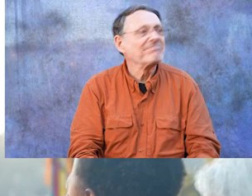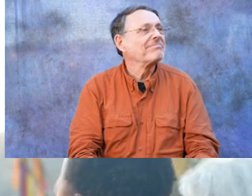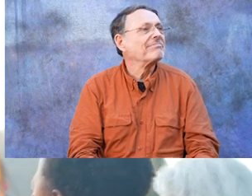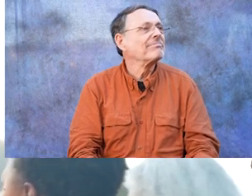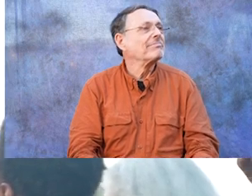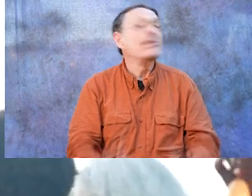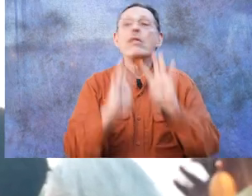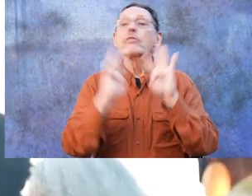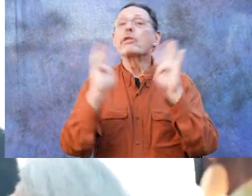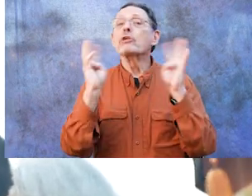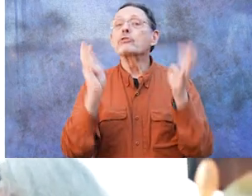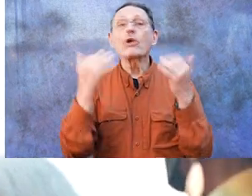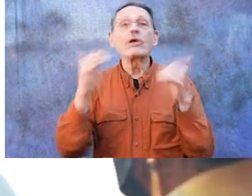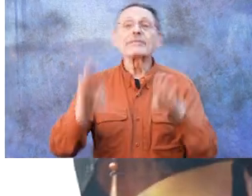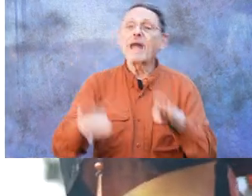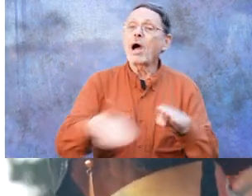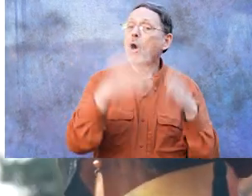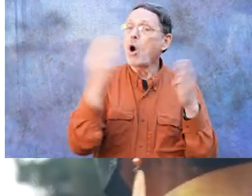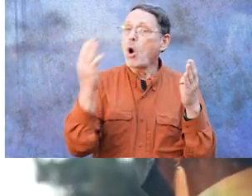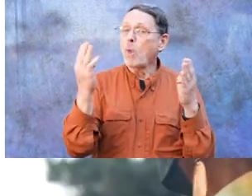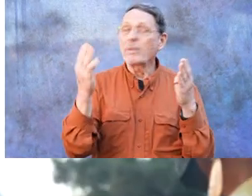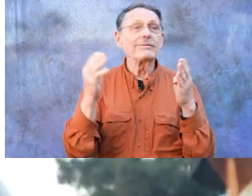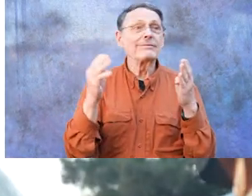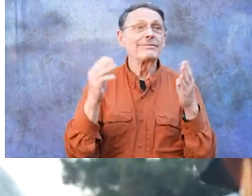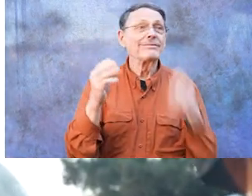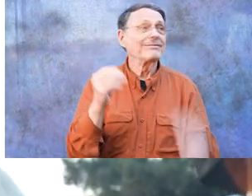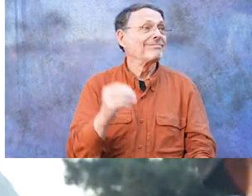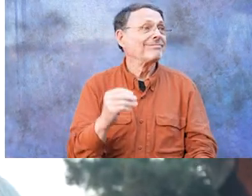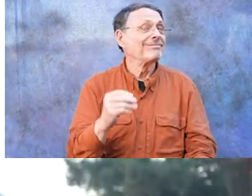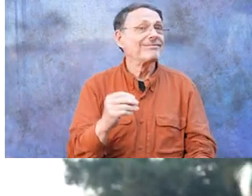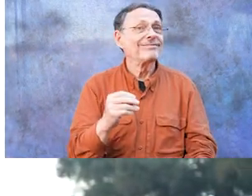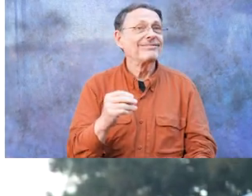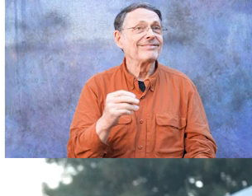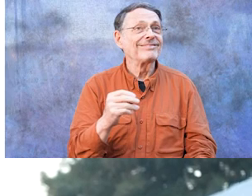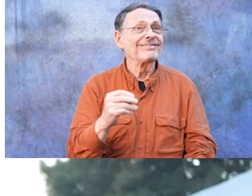Hail and farewell. The circle is now open and unbroken.